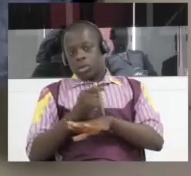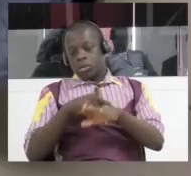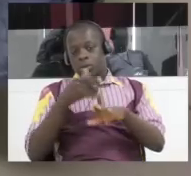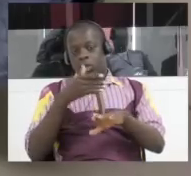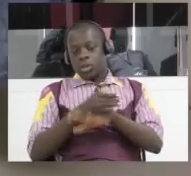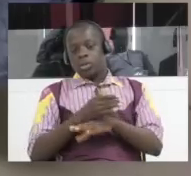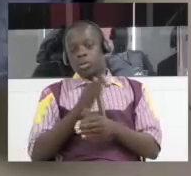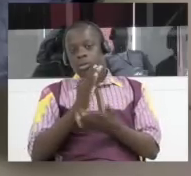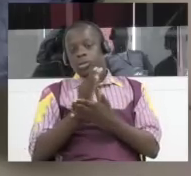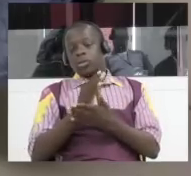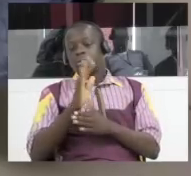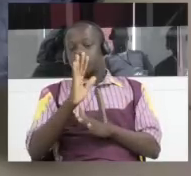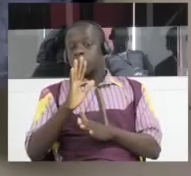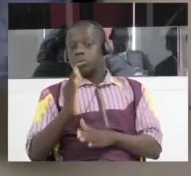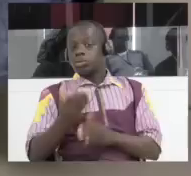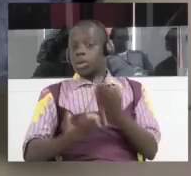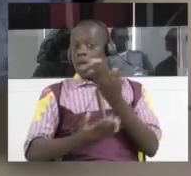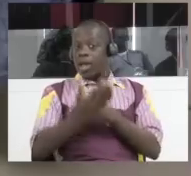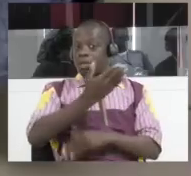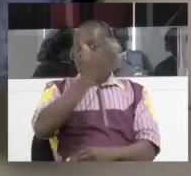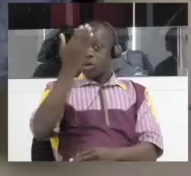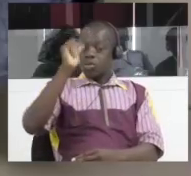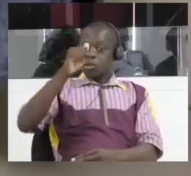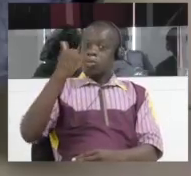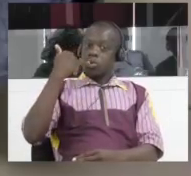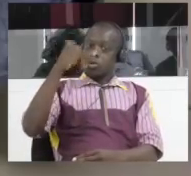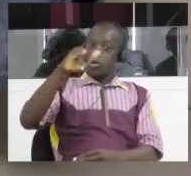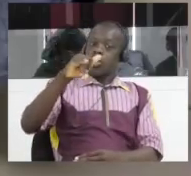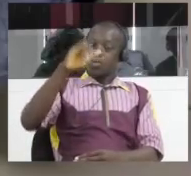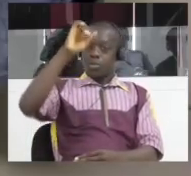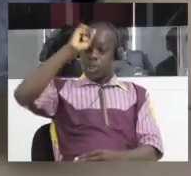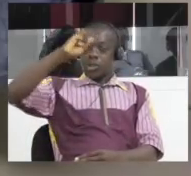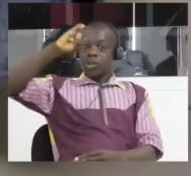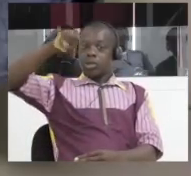was late. So we said that early morning, he will make a call to President Diouf.